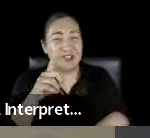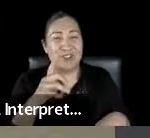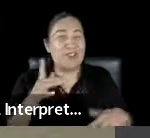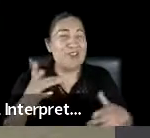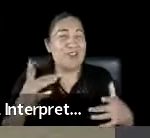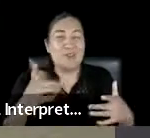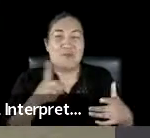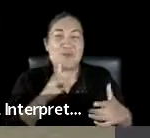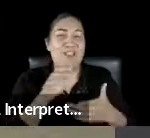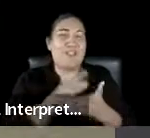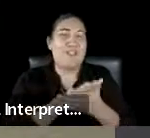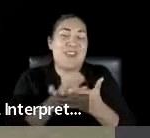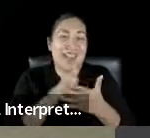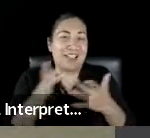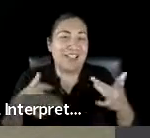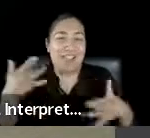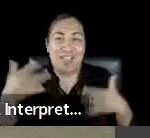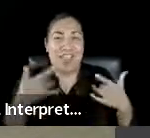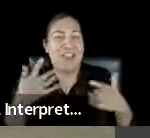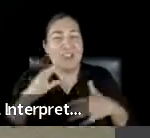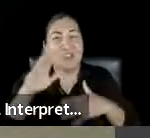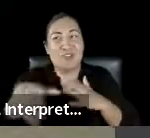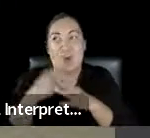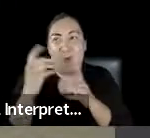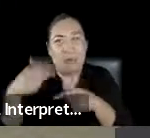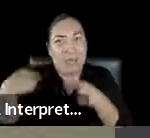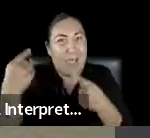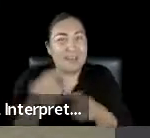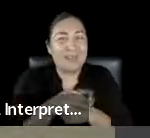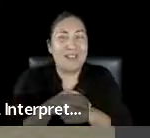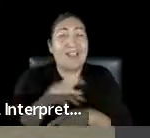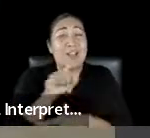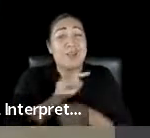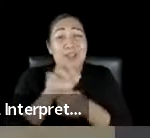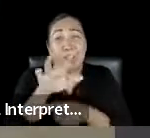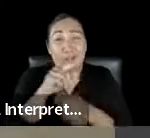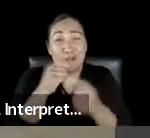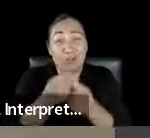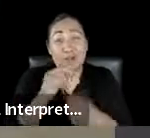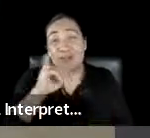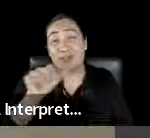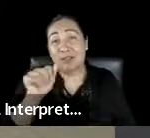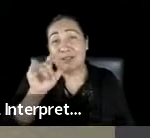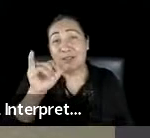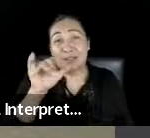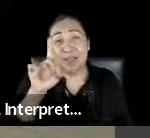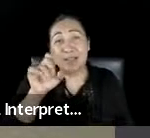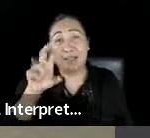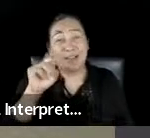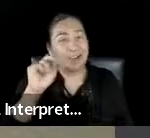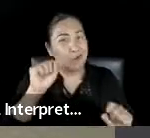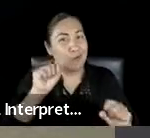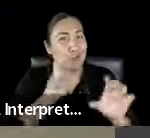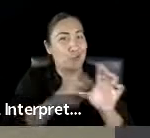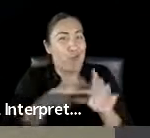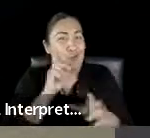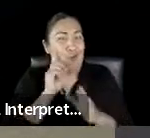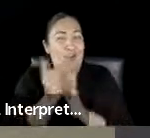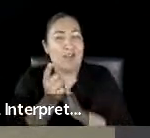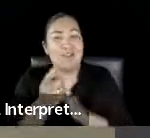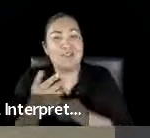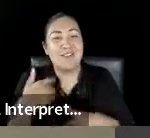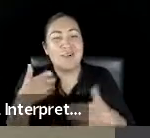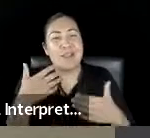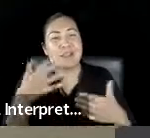throughout this entire time. You're in meeting your other team, Jaden was able to hop in for a little bit. And so Jaden, just want to